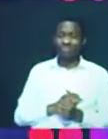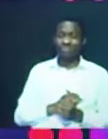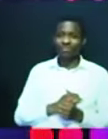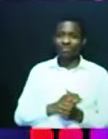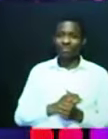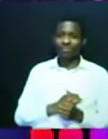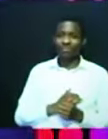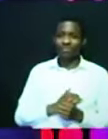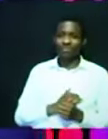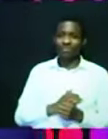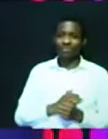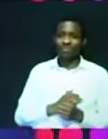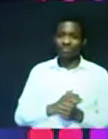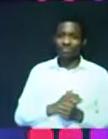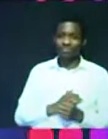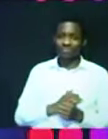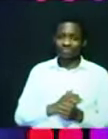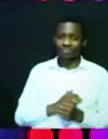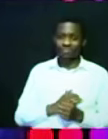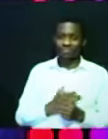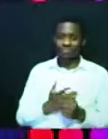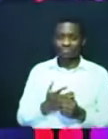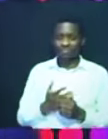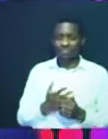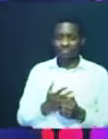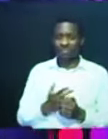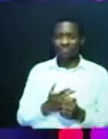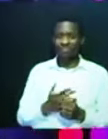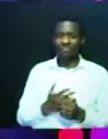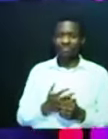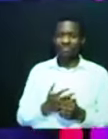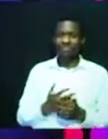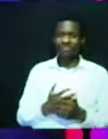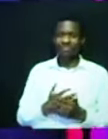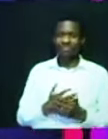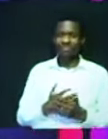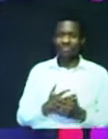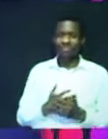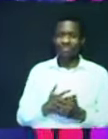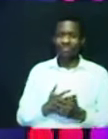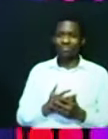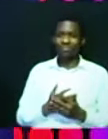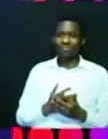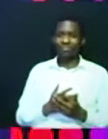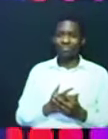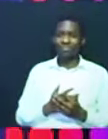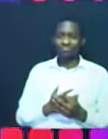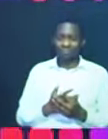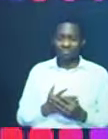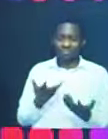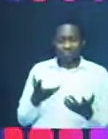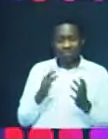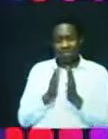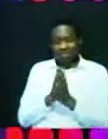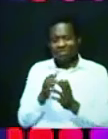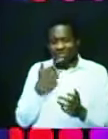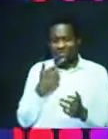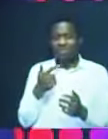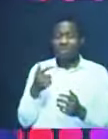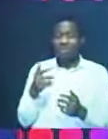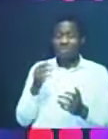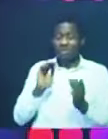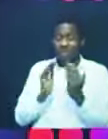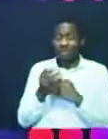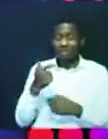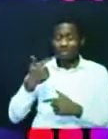na mabopriu." Na me dwin kwan obefa so di wei akogu ne yam enso me busa no no se nyame adom betu me wie ne